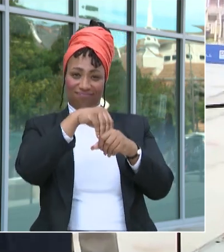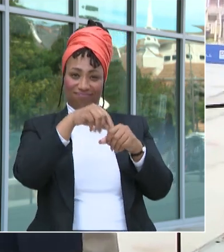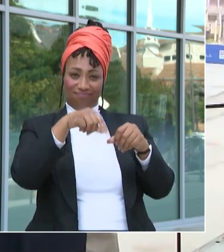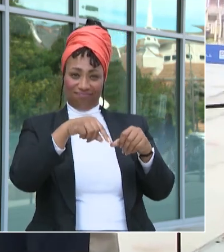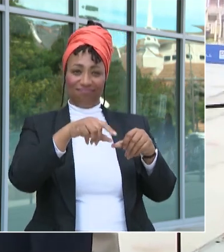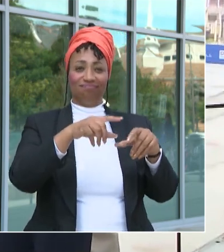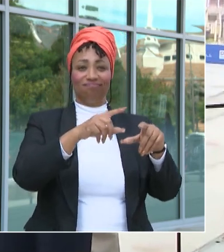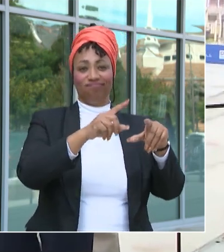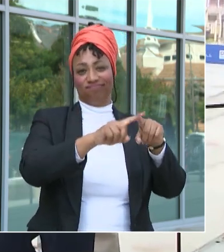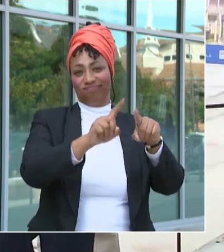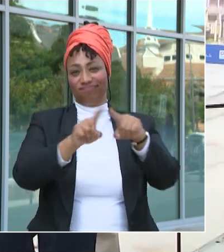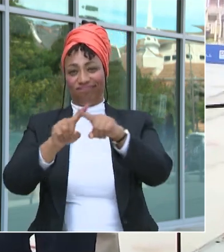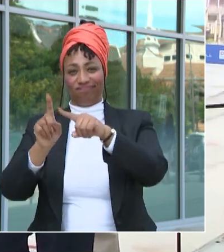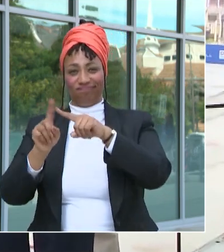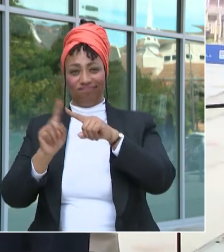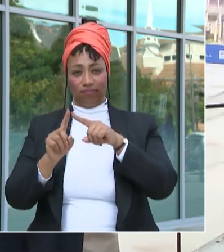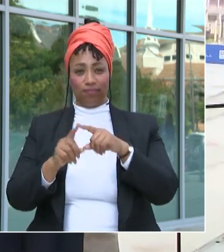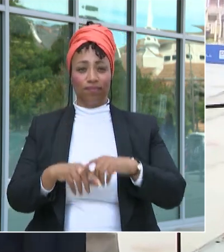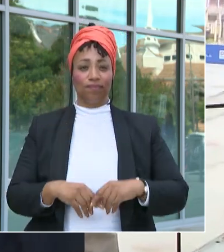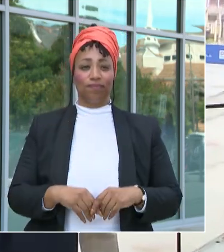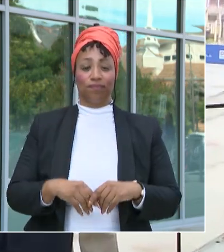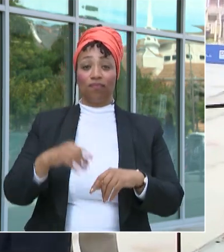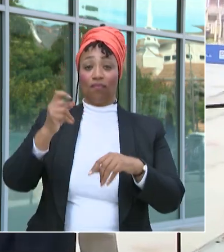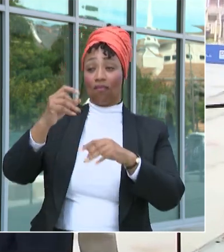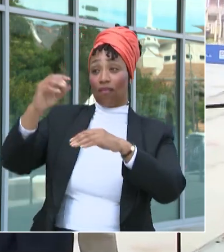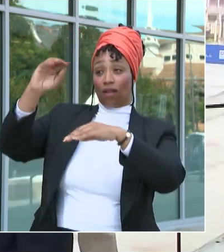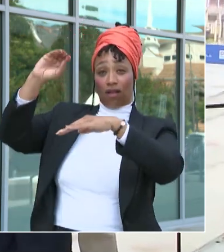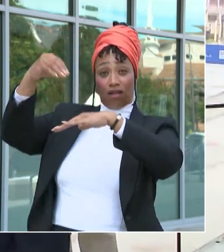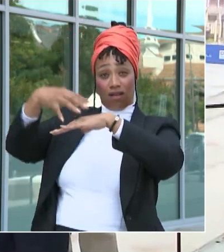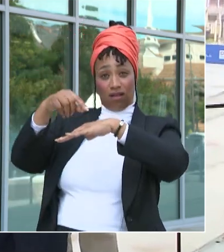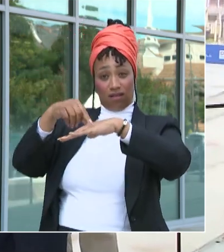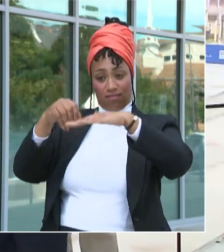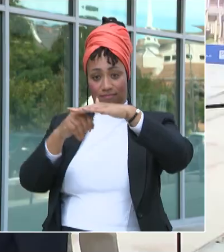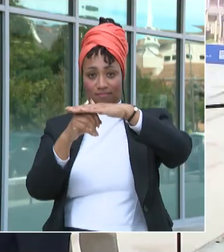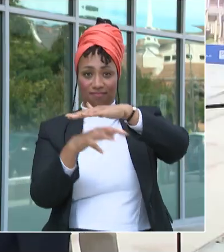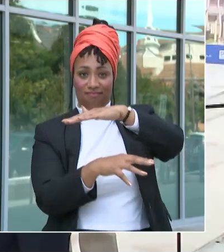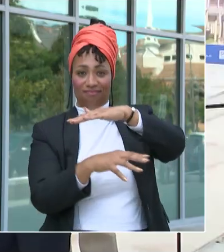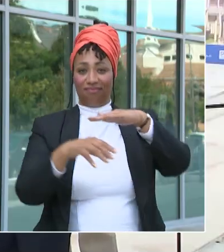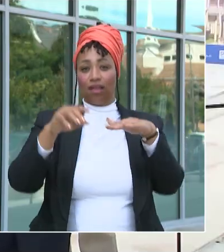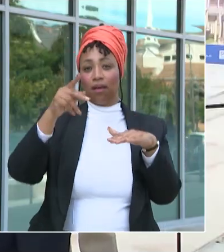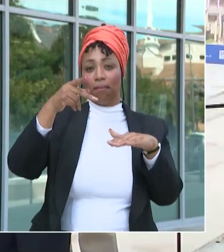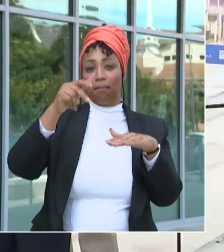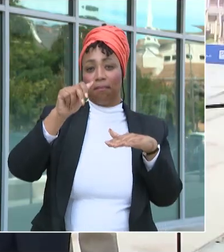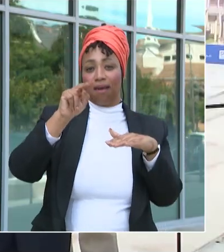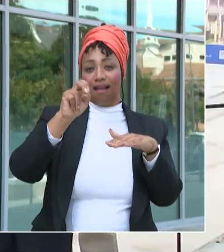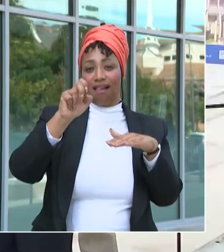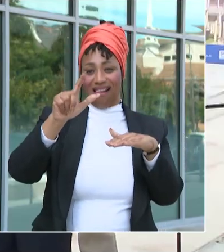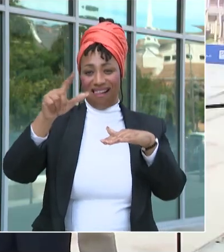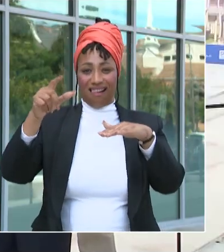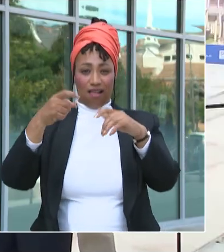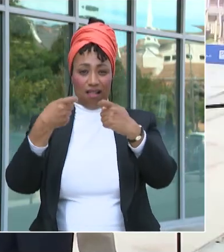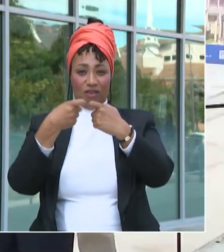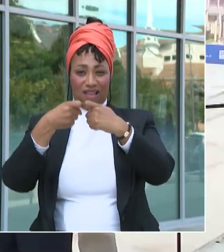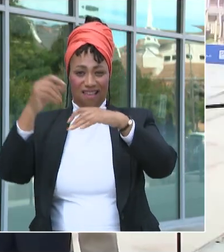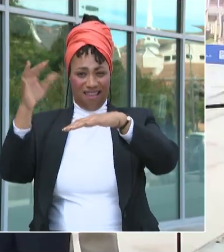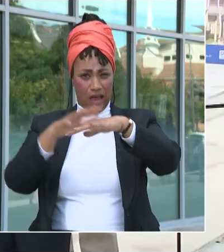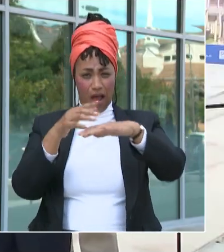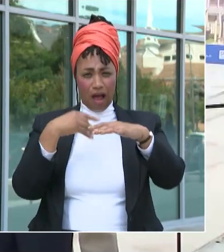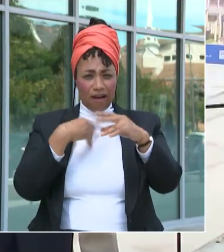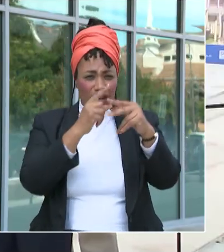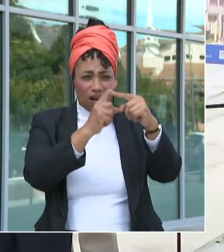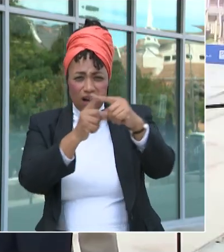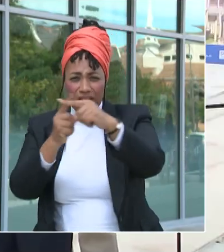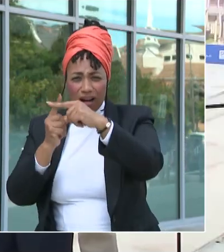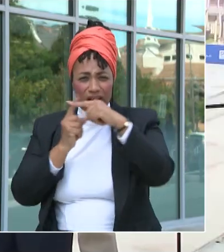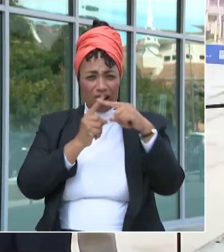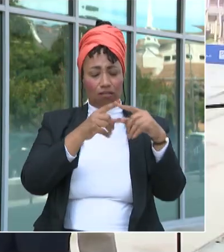improve efficiency. And as the mayor said, it's not just the work that we do, but it's also who we partner with, because we know that these